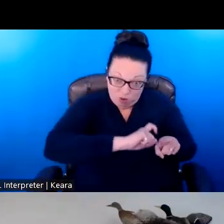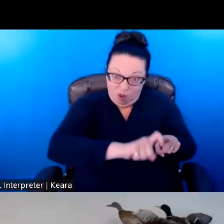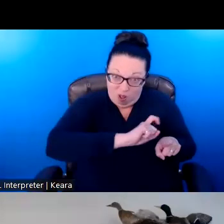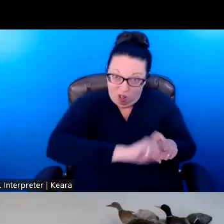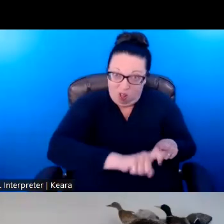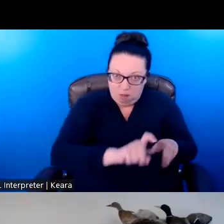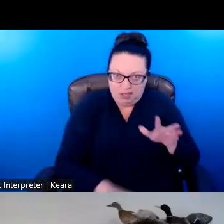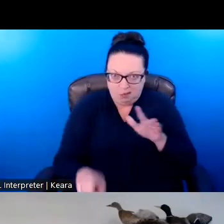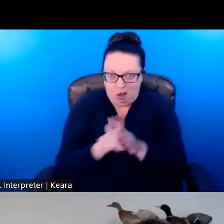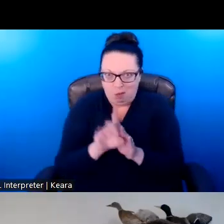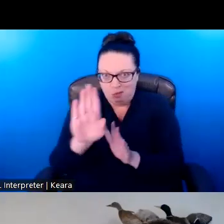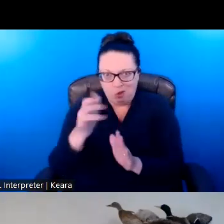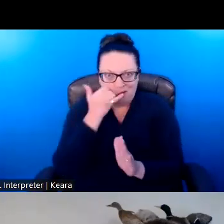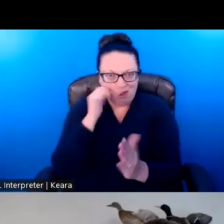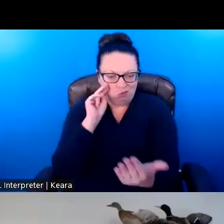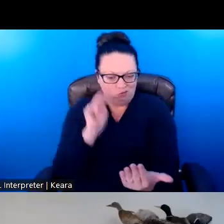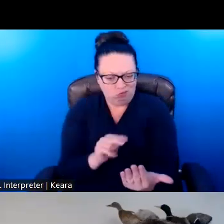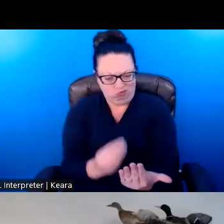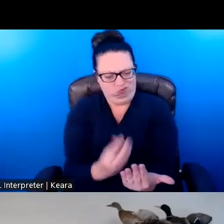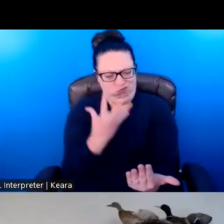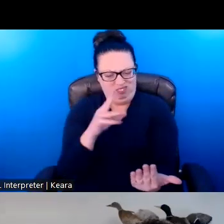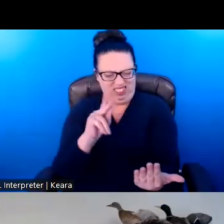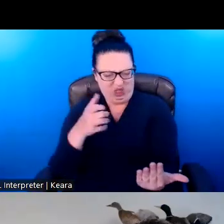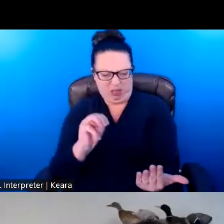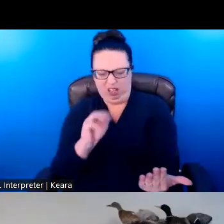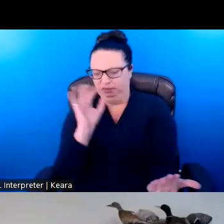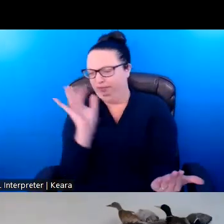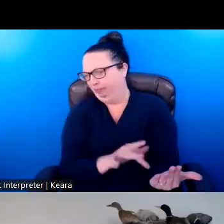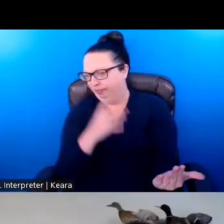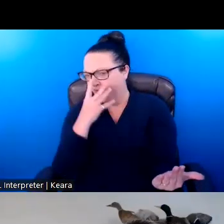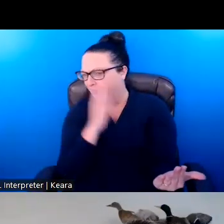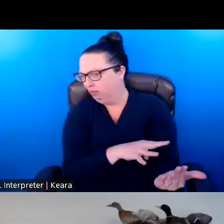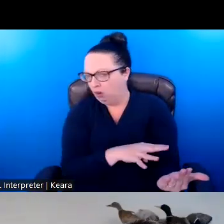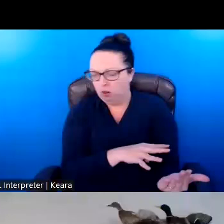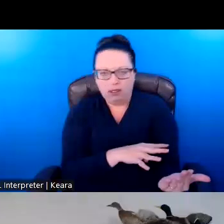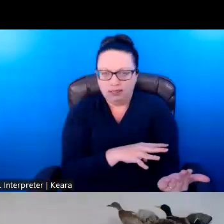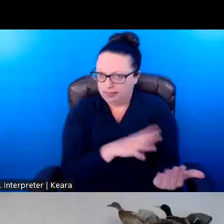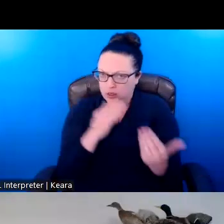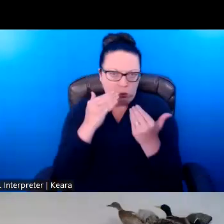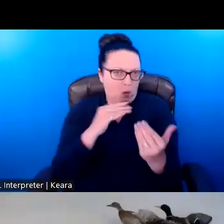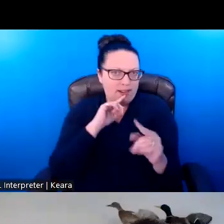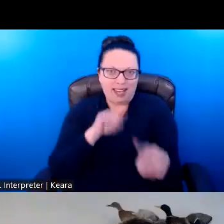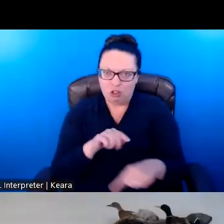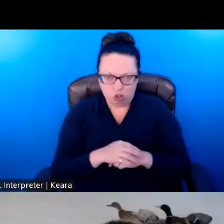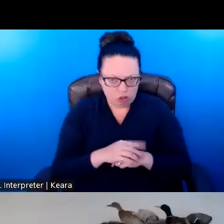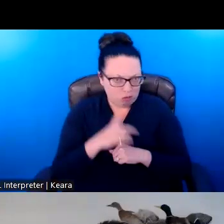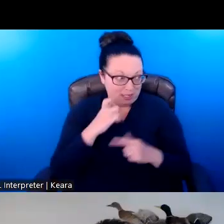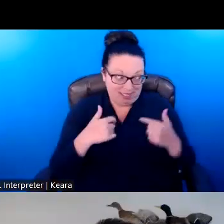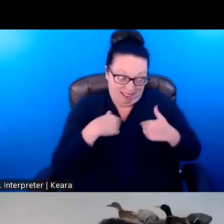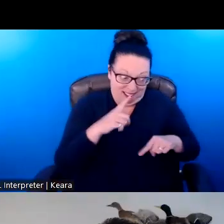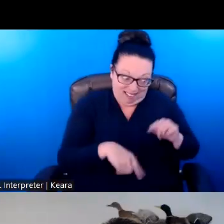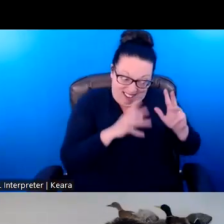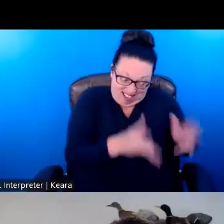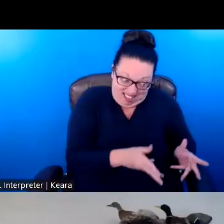I'm a social worker or nurse trying to call you the loved one. You're finally wanting to get involved. Well, I can't leave you a voicemail because that's against the rules. You didn't